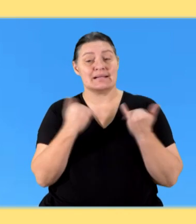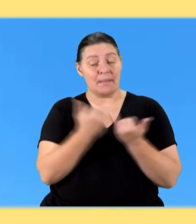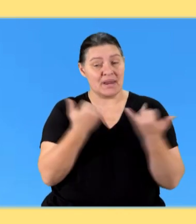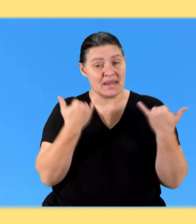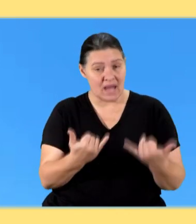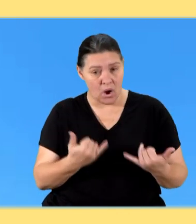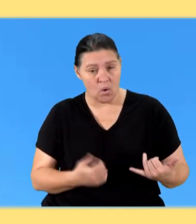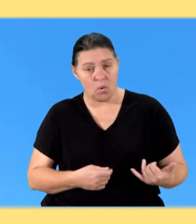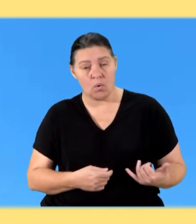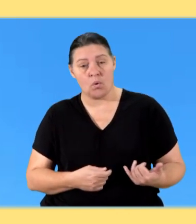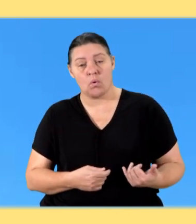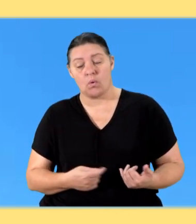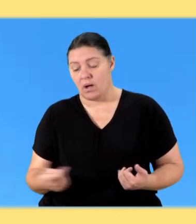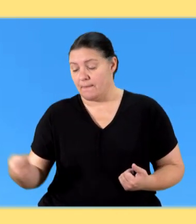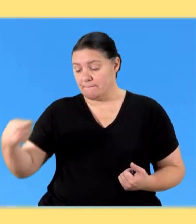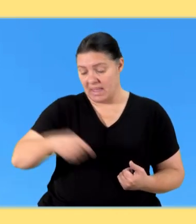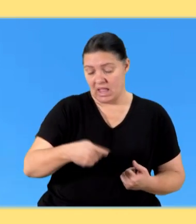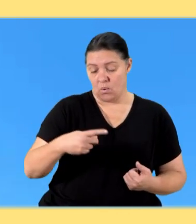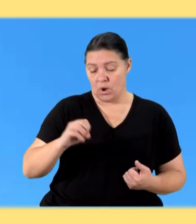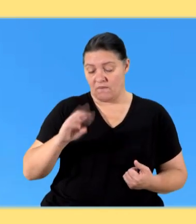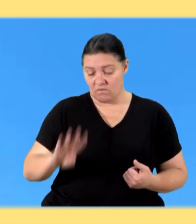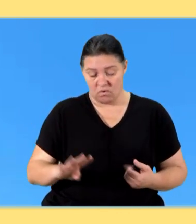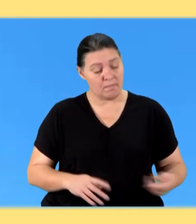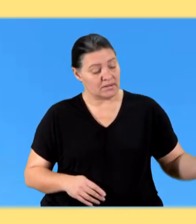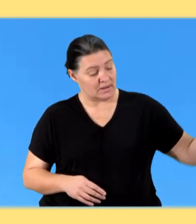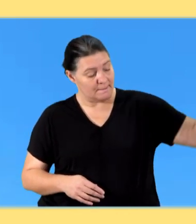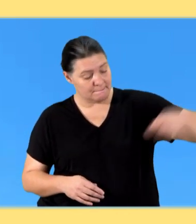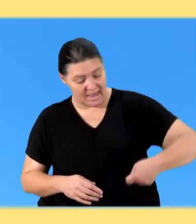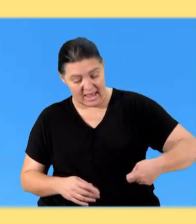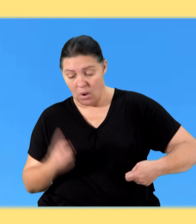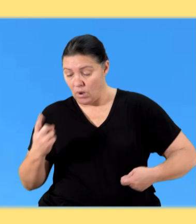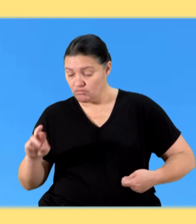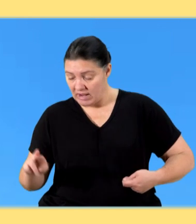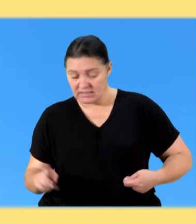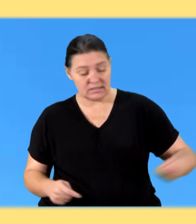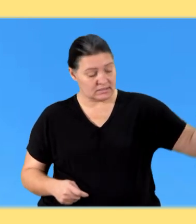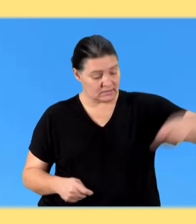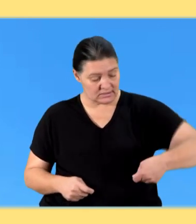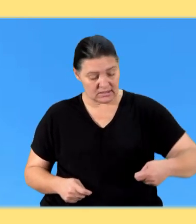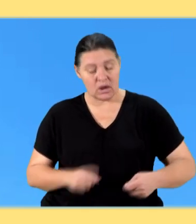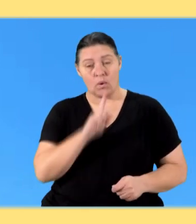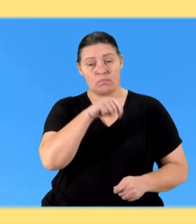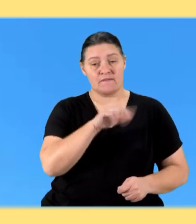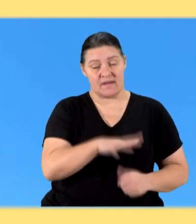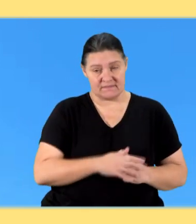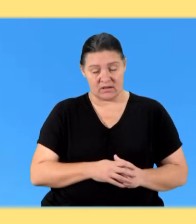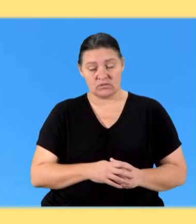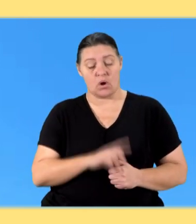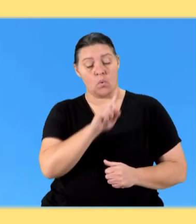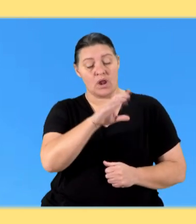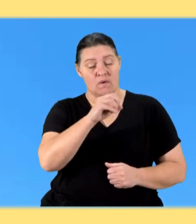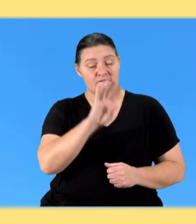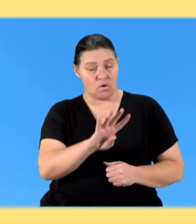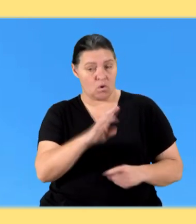And the company is now going to contribute 1.50 Rand for every 1 Rand contributed. So I'll